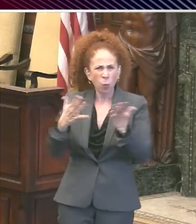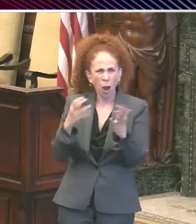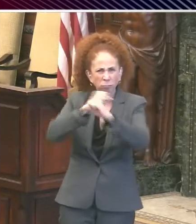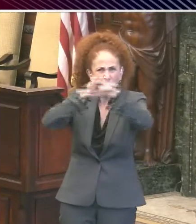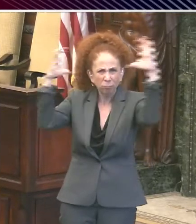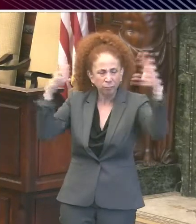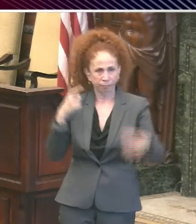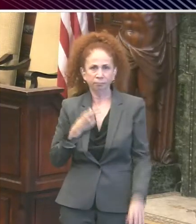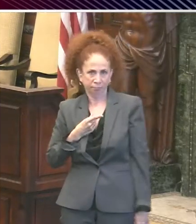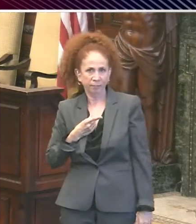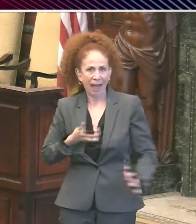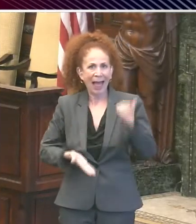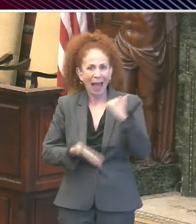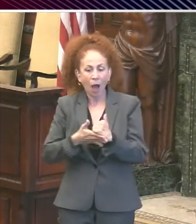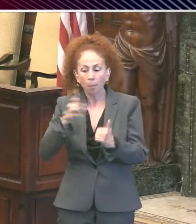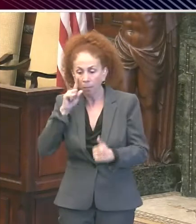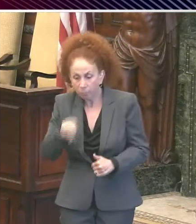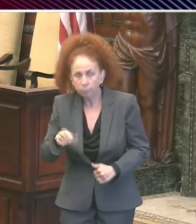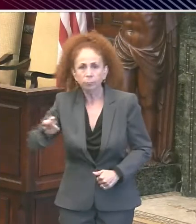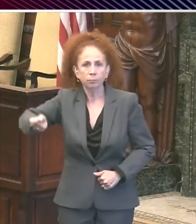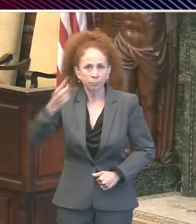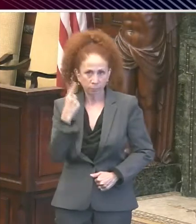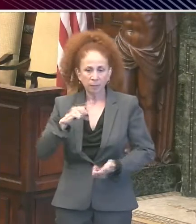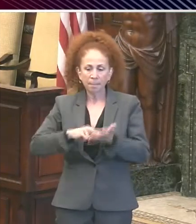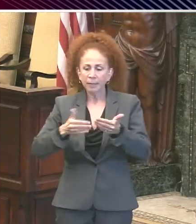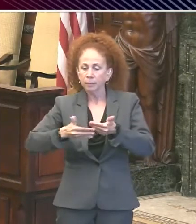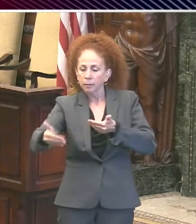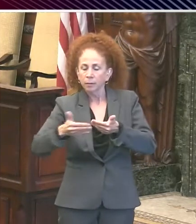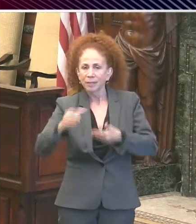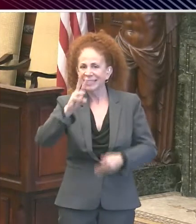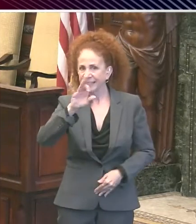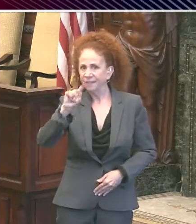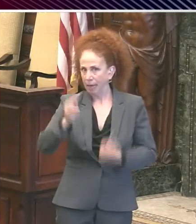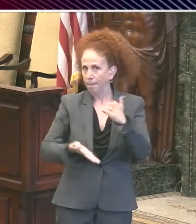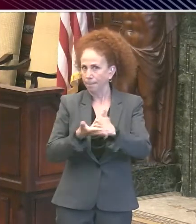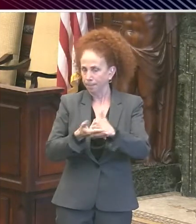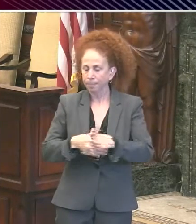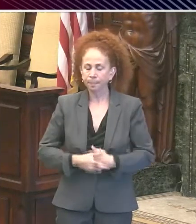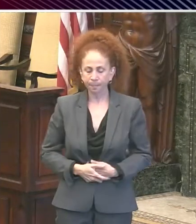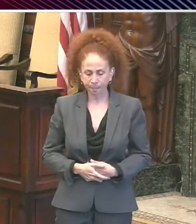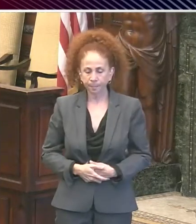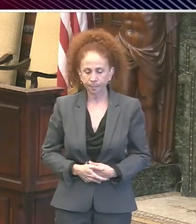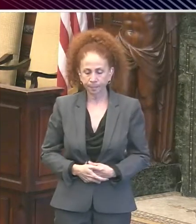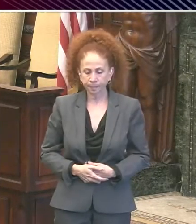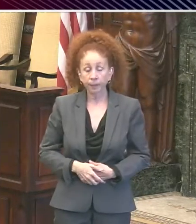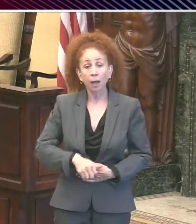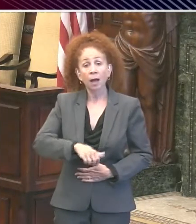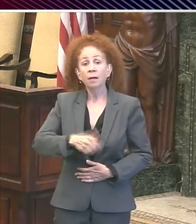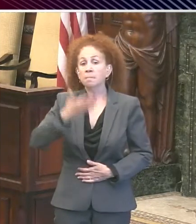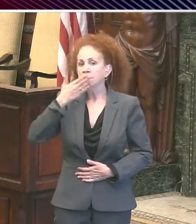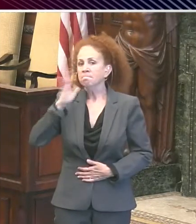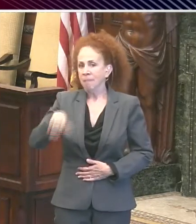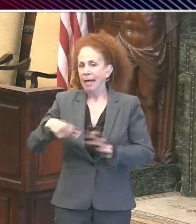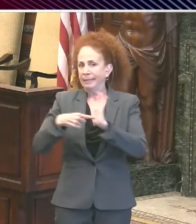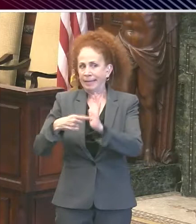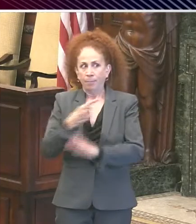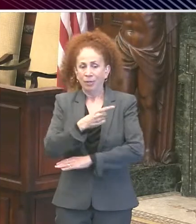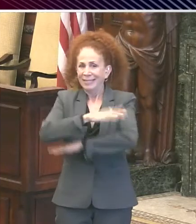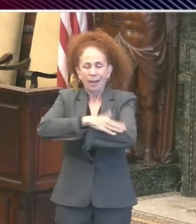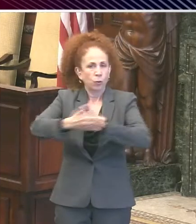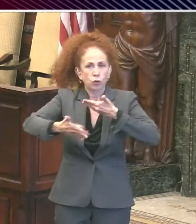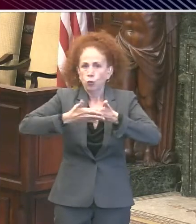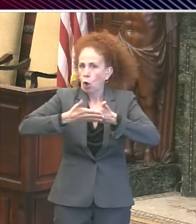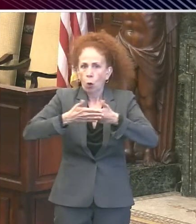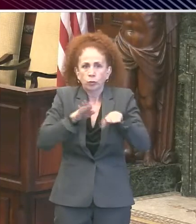things on the ground that indicate what 6 feet is can be very helpful. Here are examples where it's done poorly. These tables are too